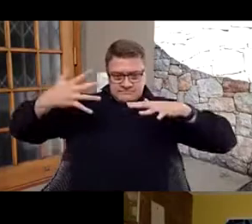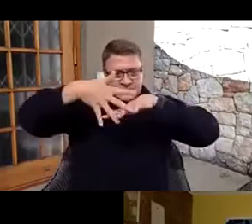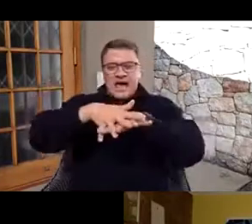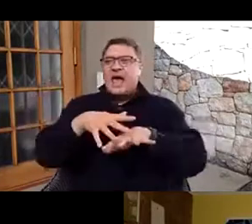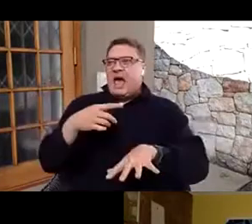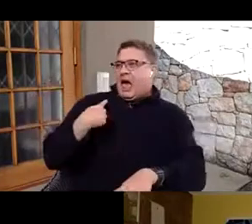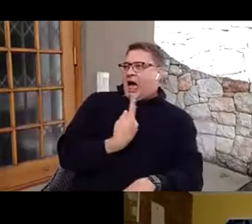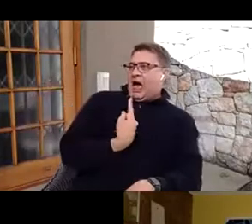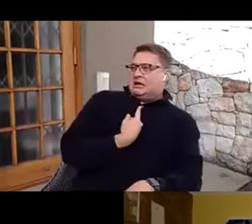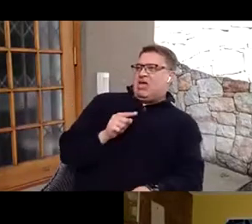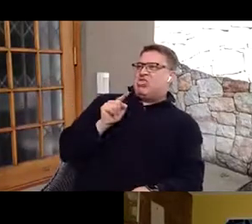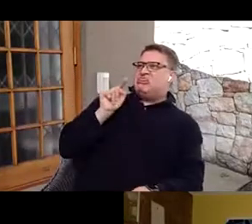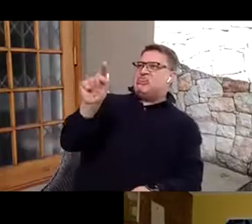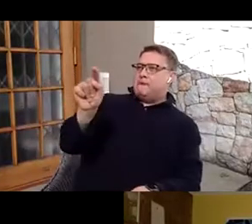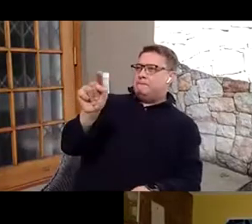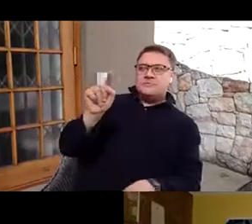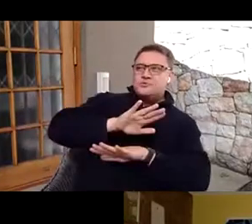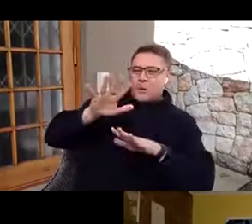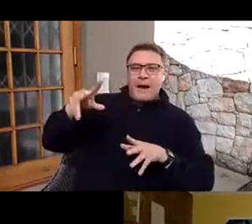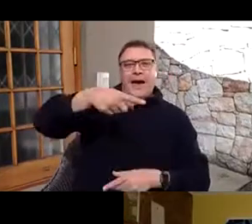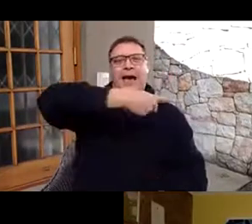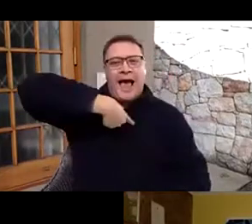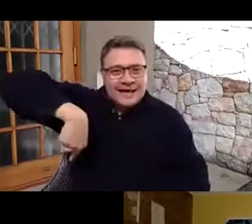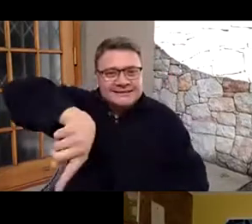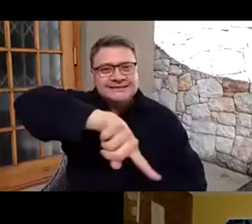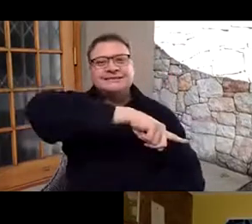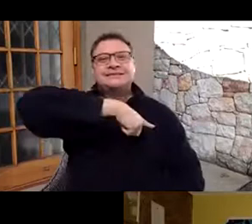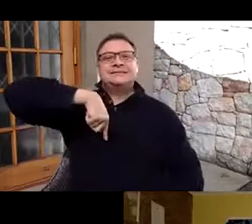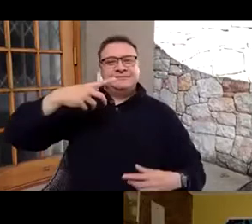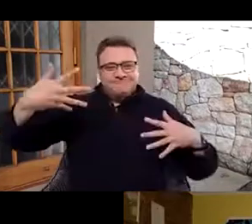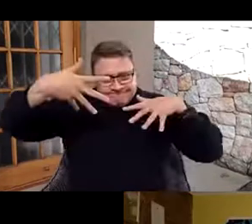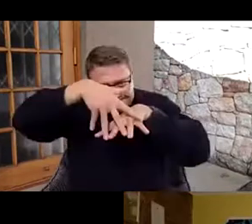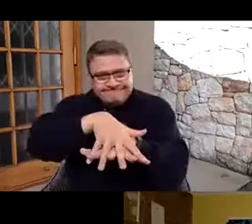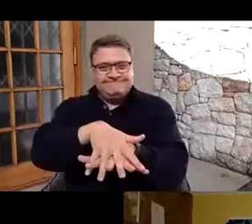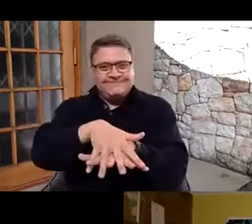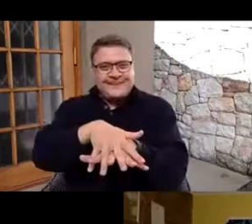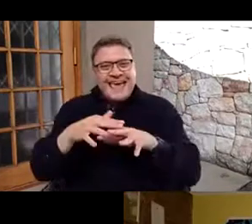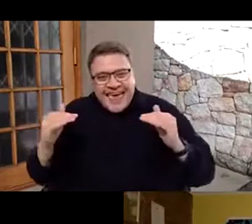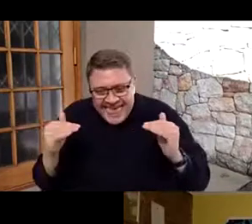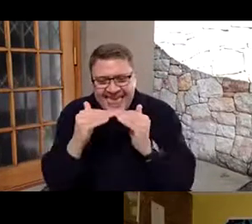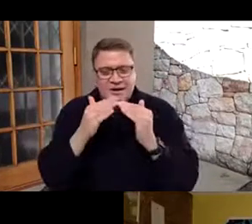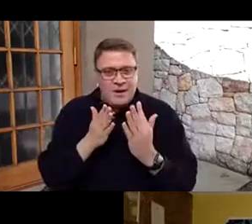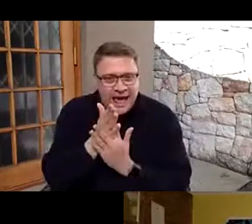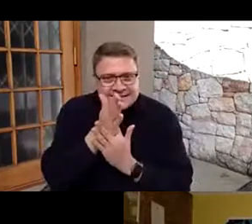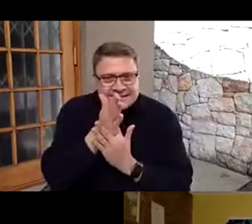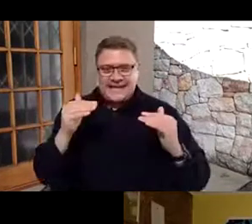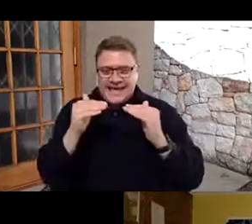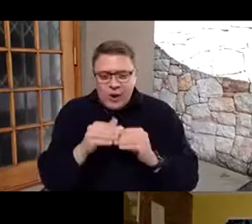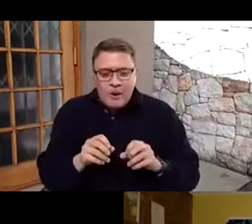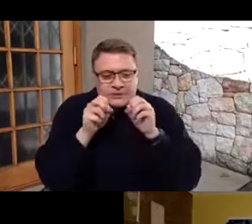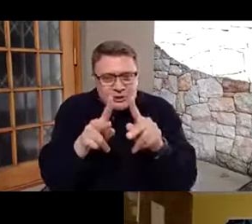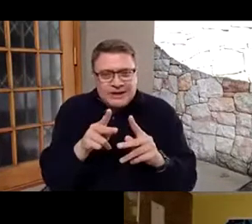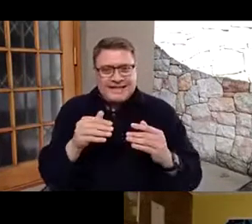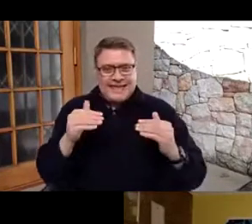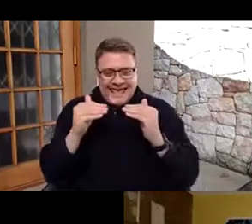us. And exactly what you're saying, it's equal access to opportunity, equal access to education, equal access to